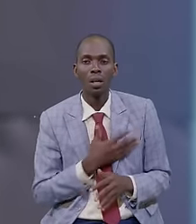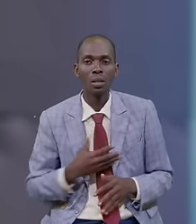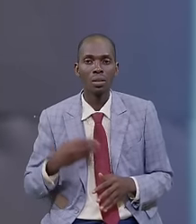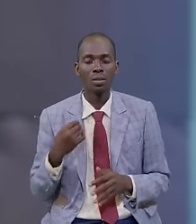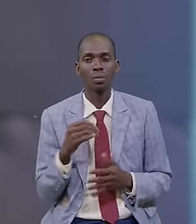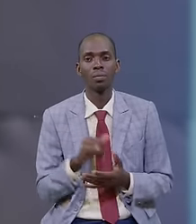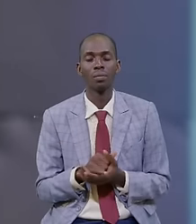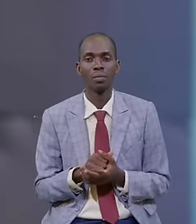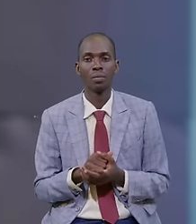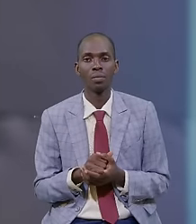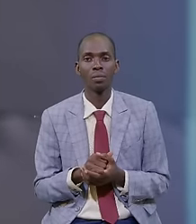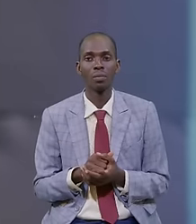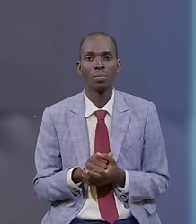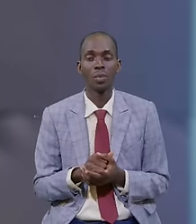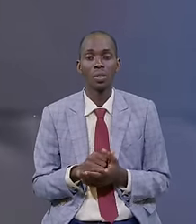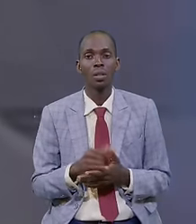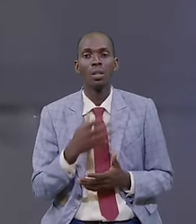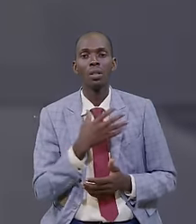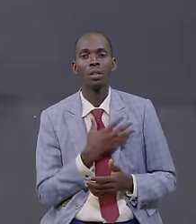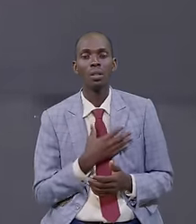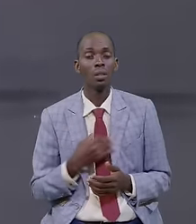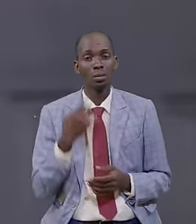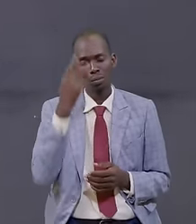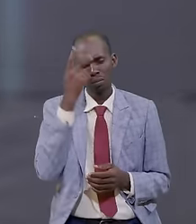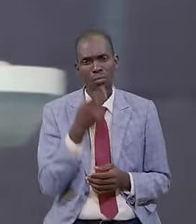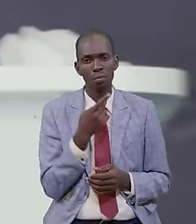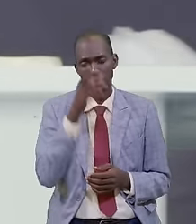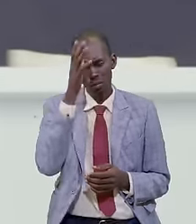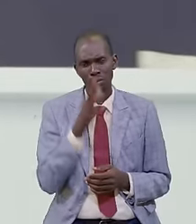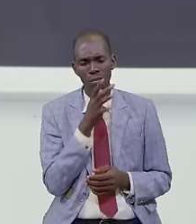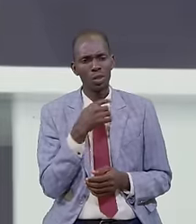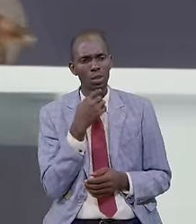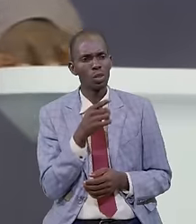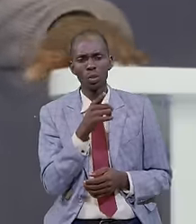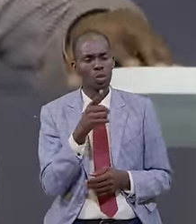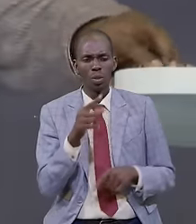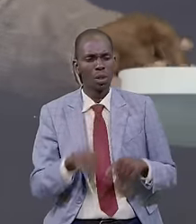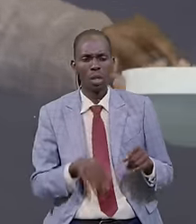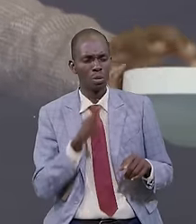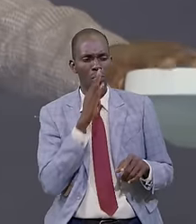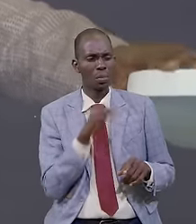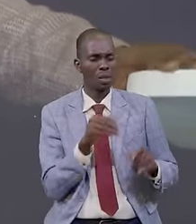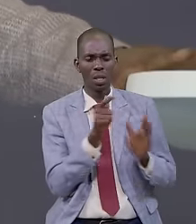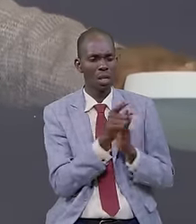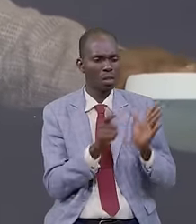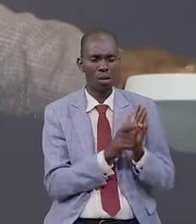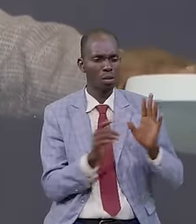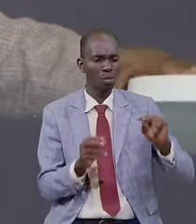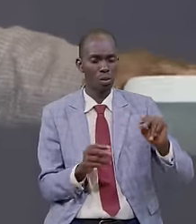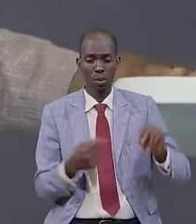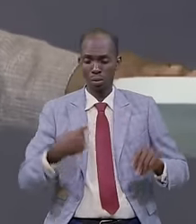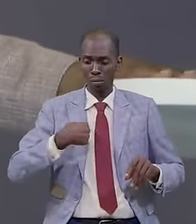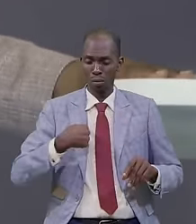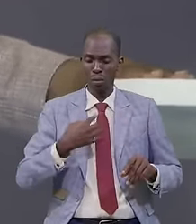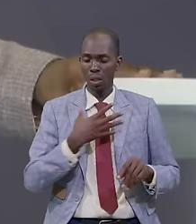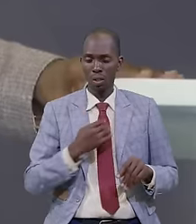a lawyer. No, no, you cannot be a lawyer. I, your father, with your mother, I say